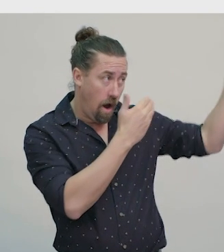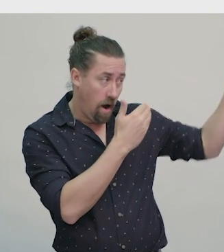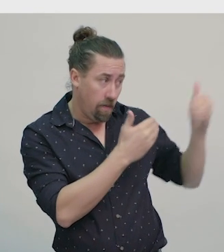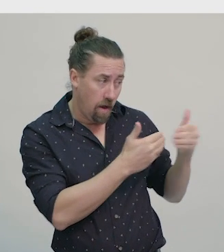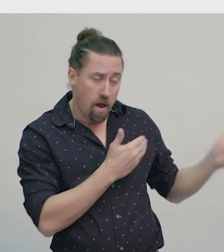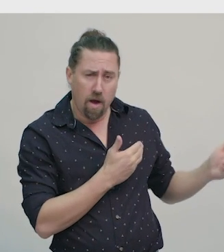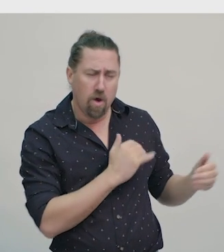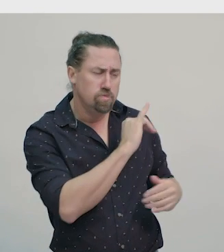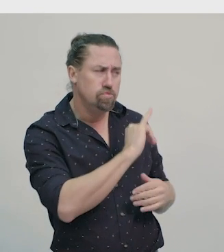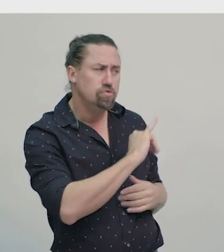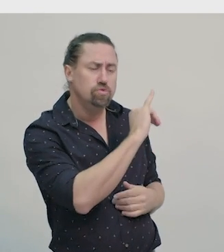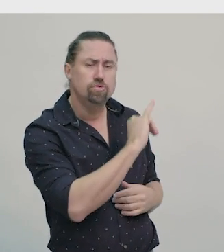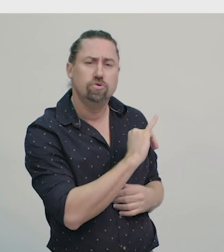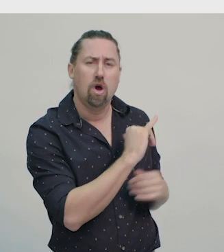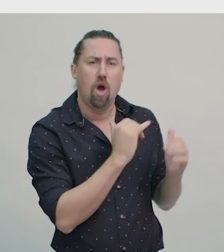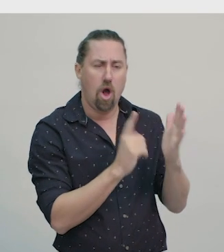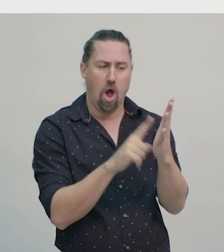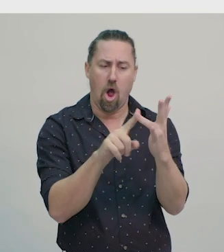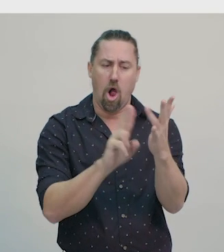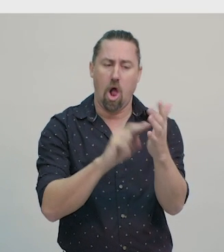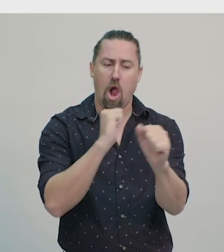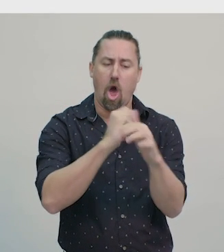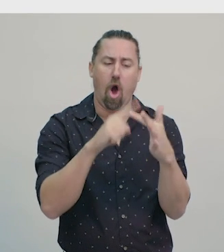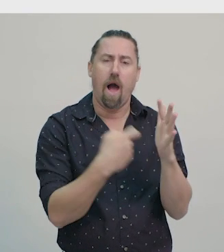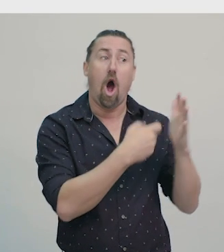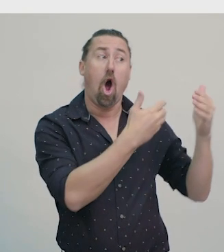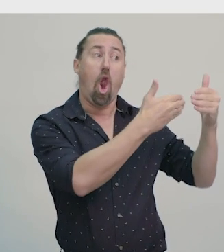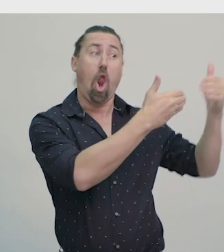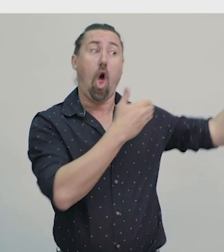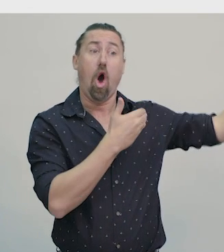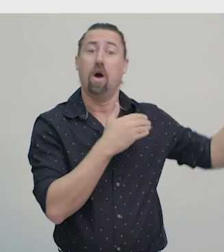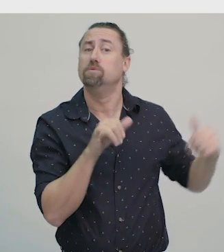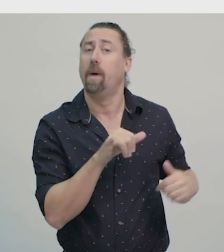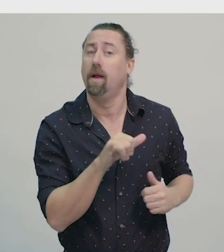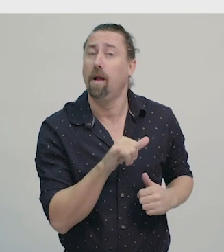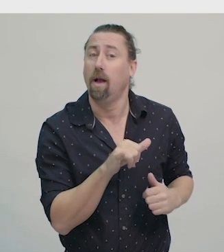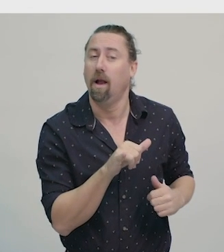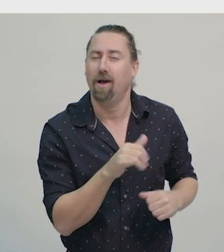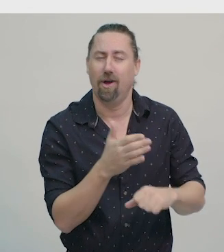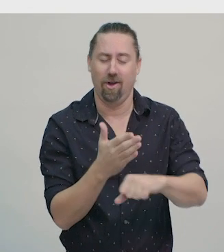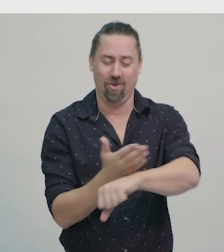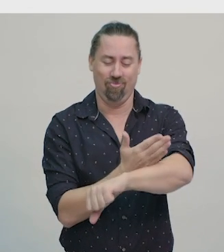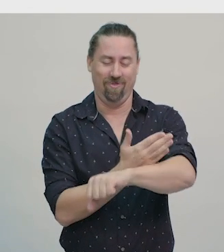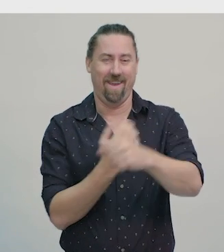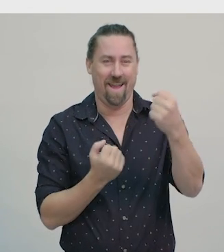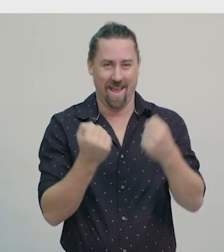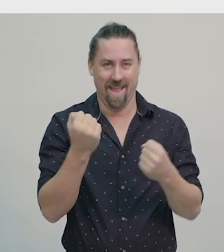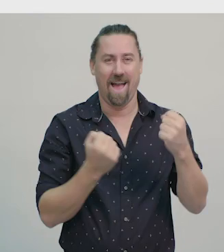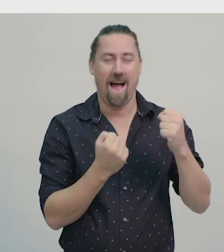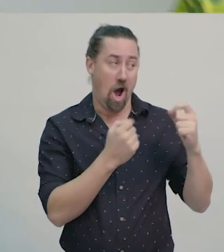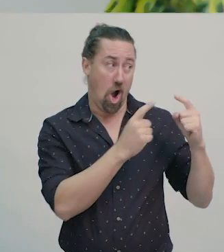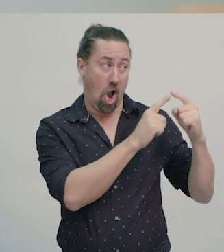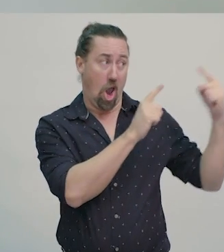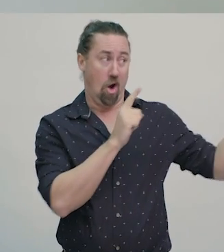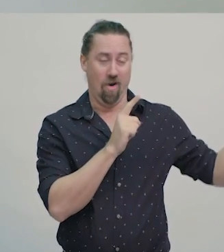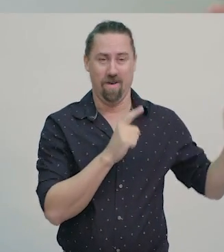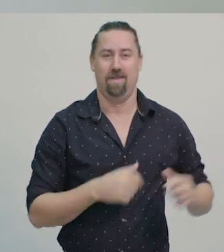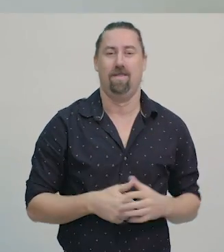chicken and the puppy dog. Let's compare their length. Which is longer?